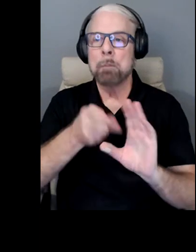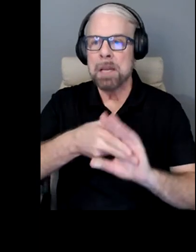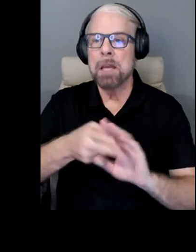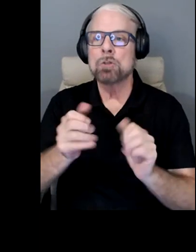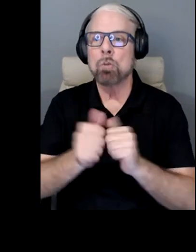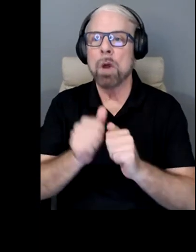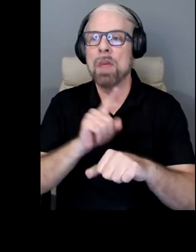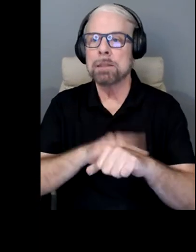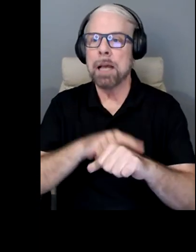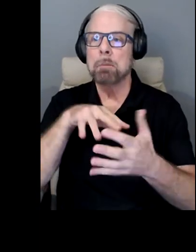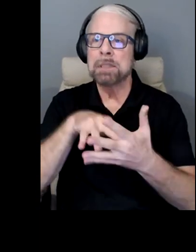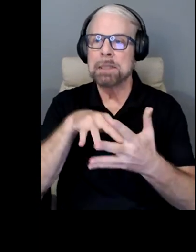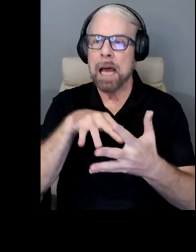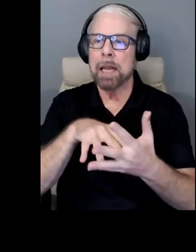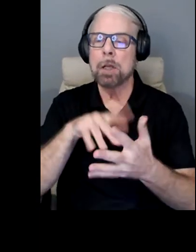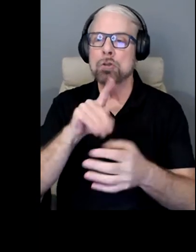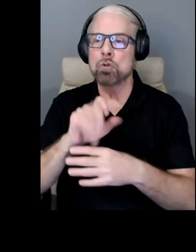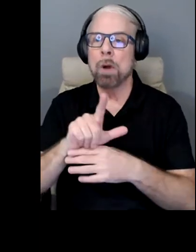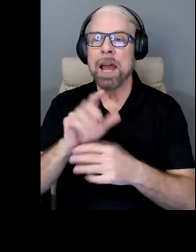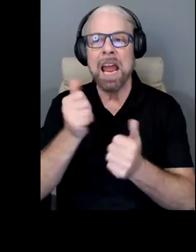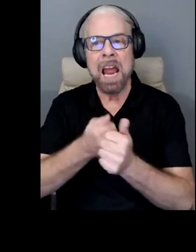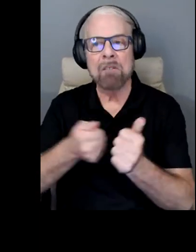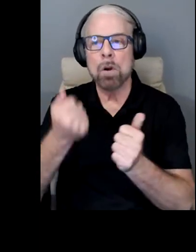time study, because everyone's roles are